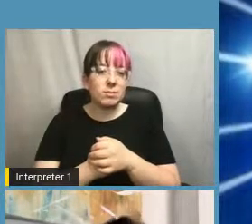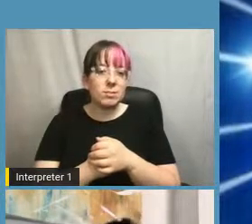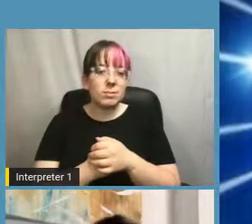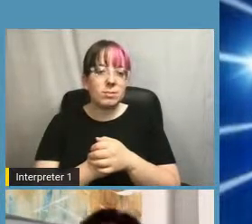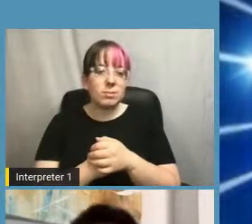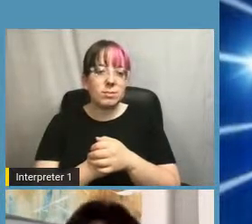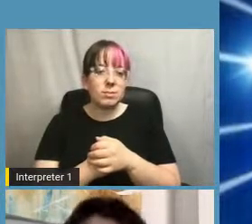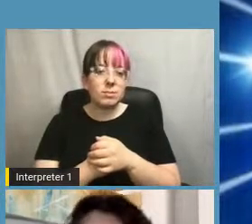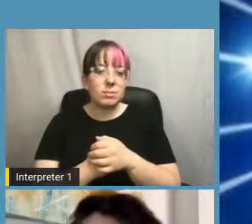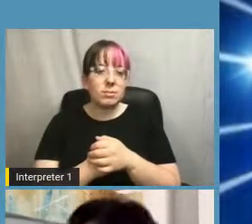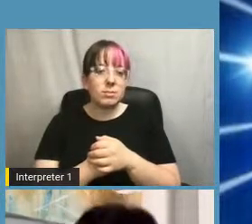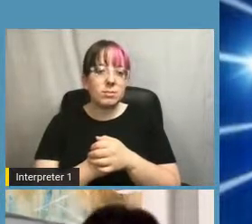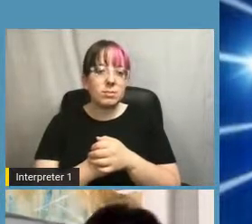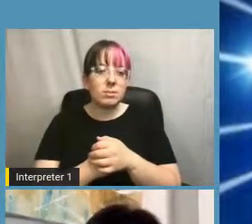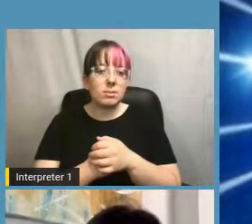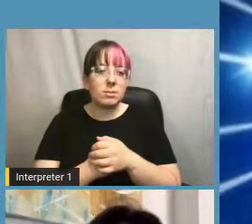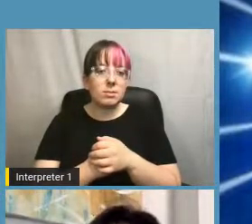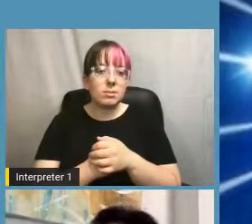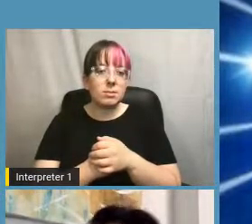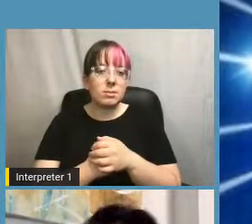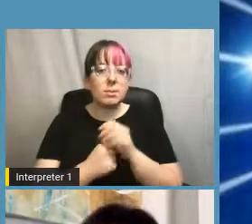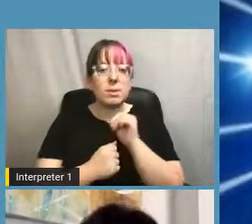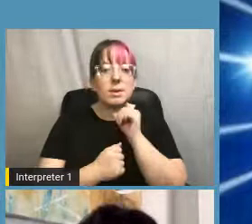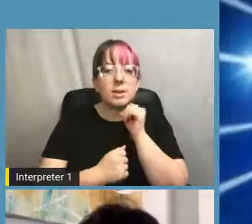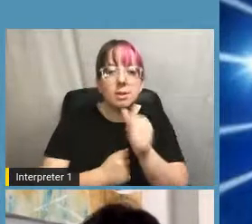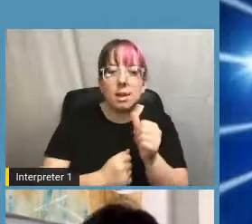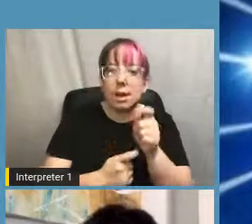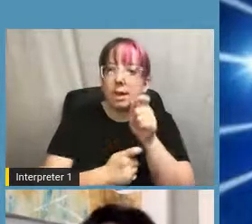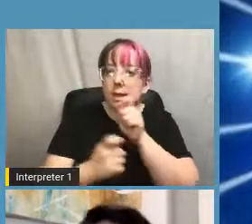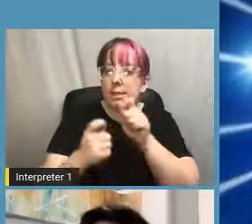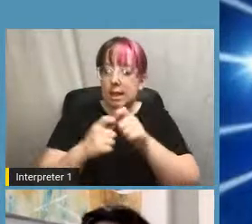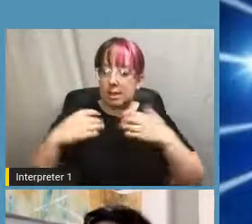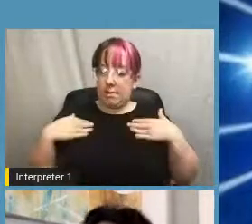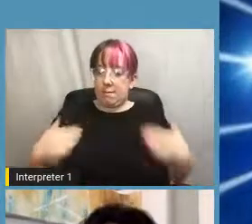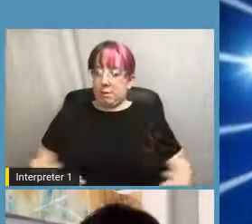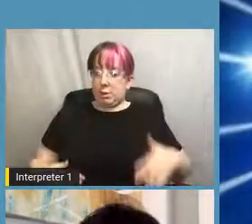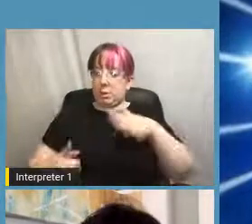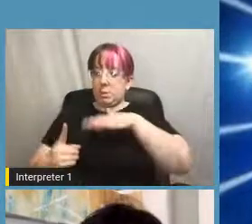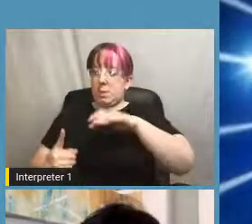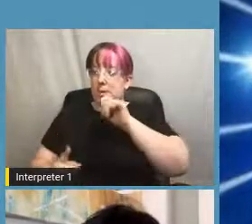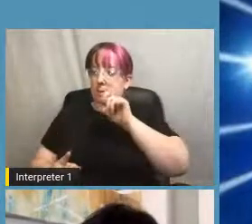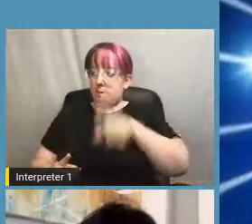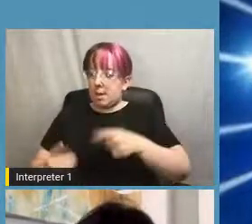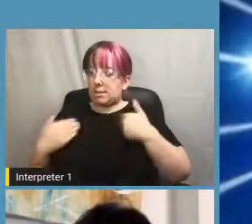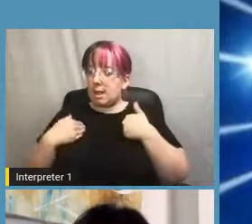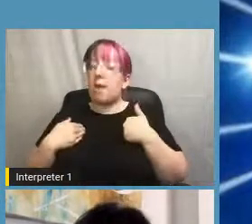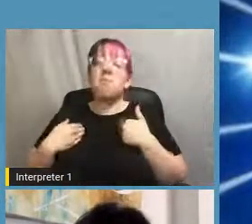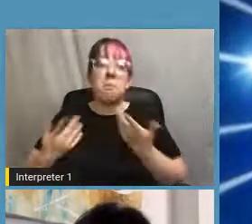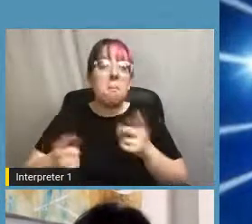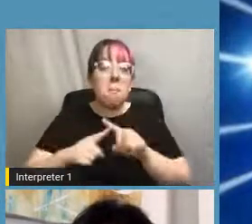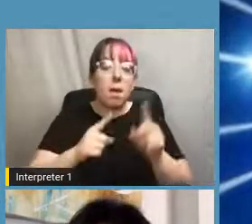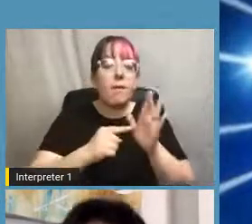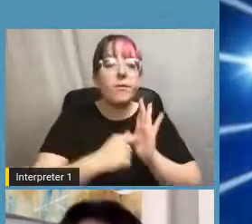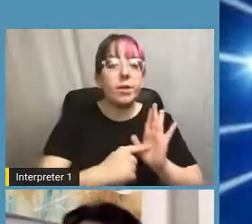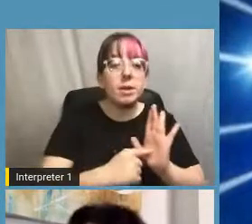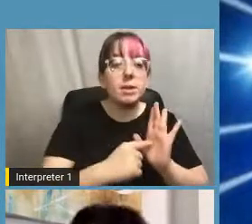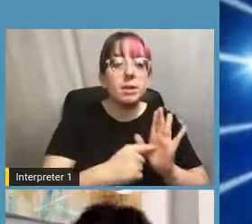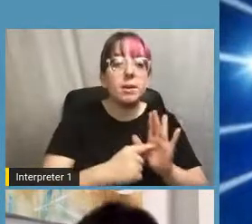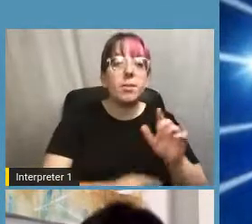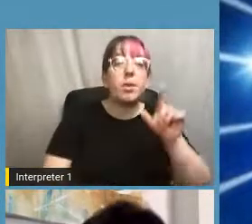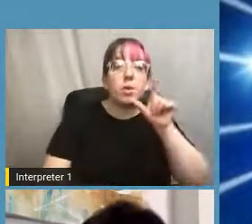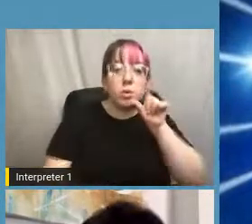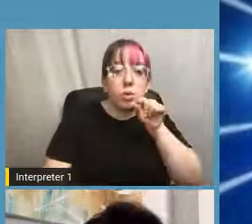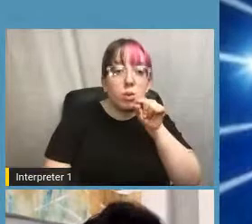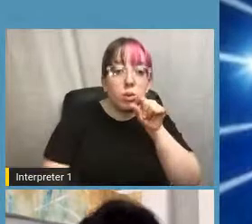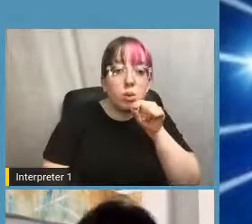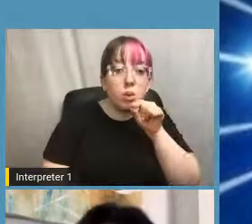It's not exactly that you have to have a physical space. But for example, a work that depends on Twitter has